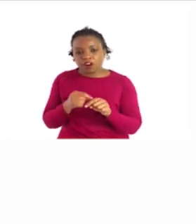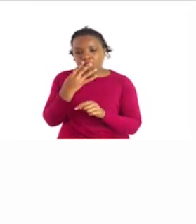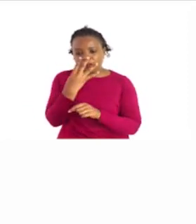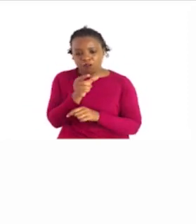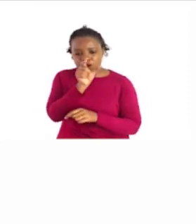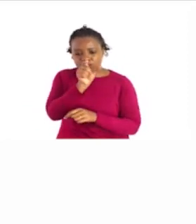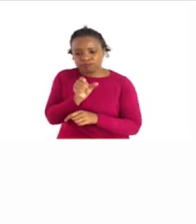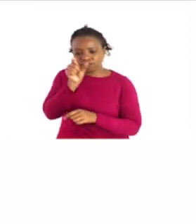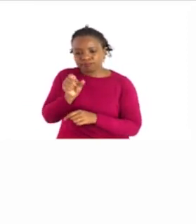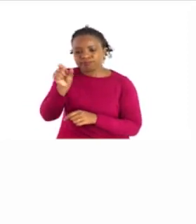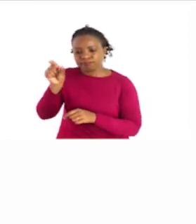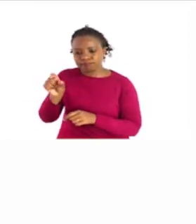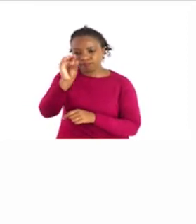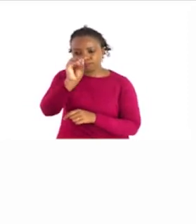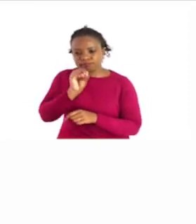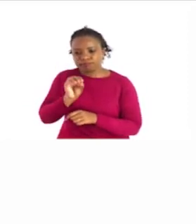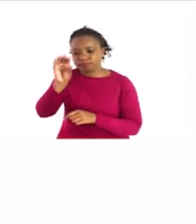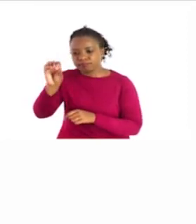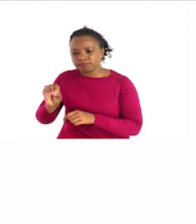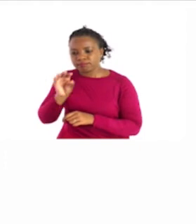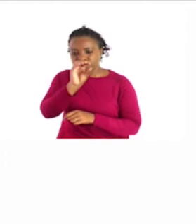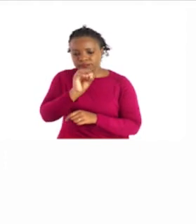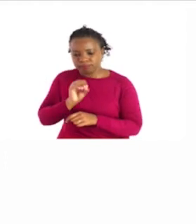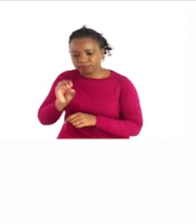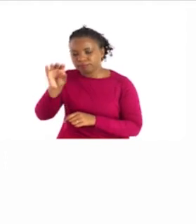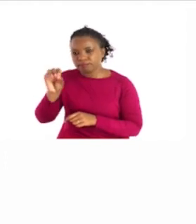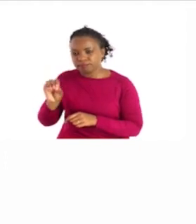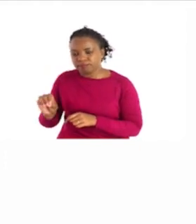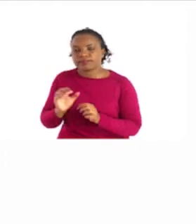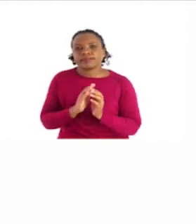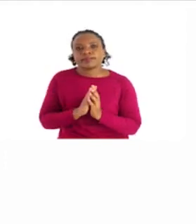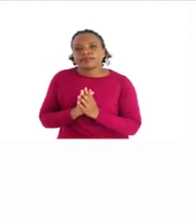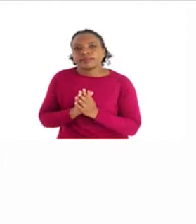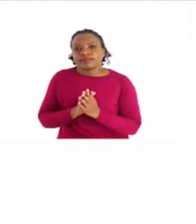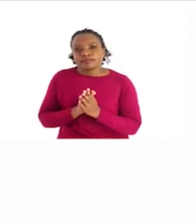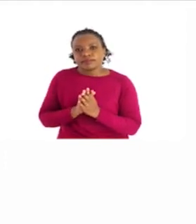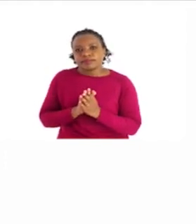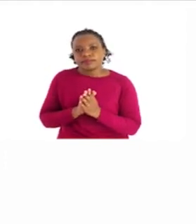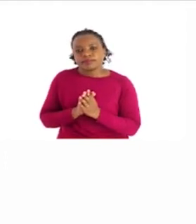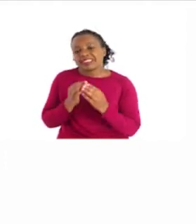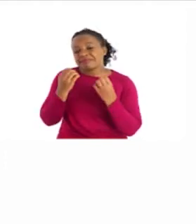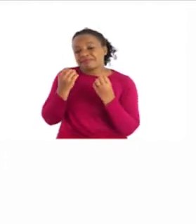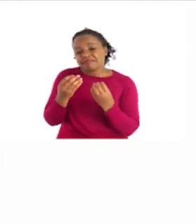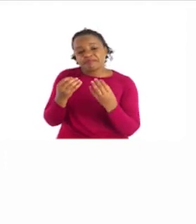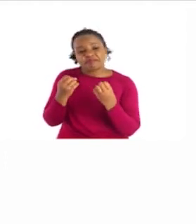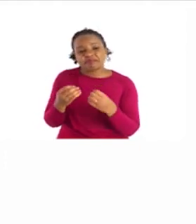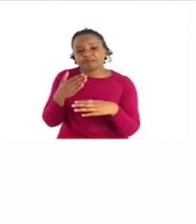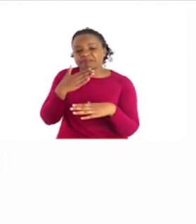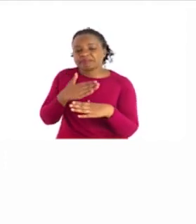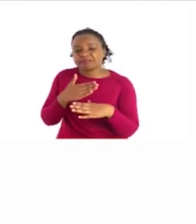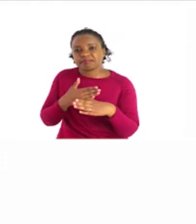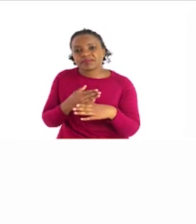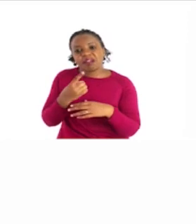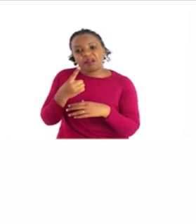columns below. Those are the activities that you are going to do. It's quite a lot, but I hope